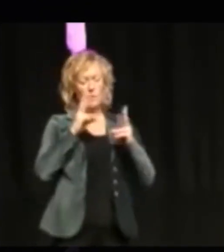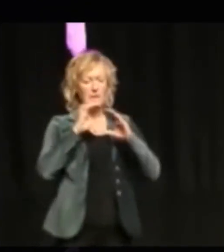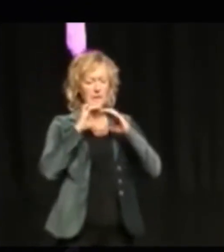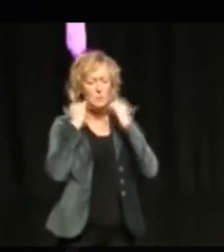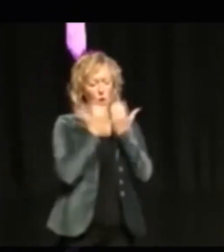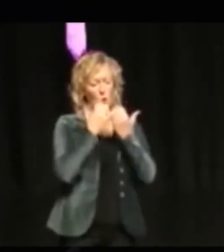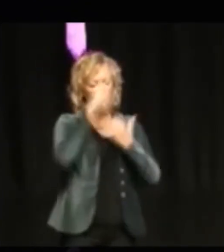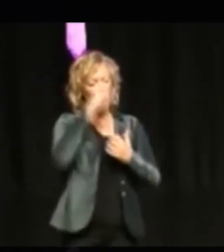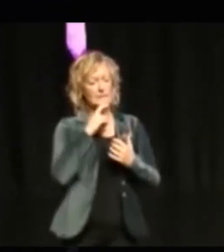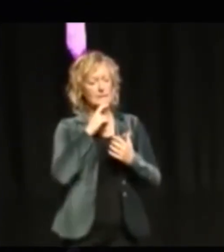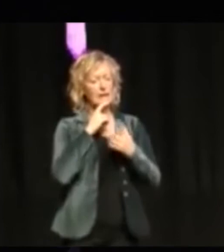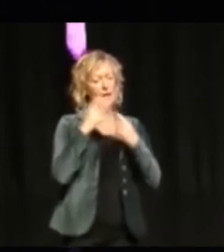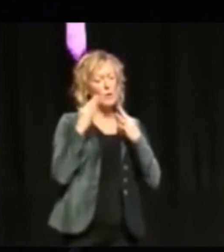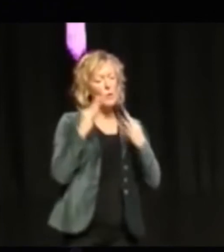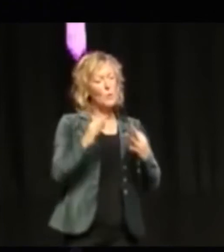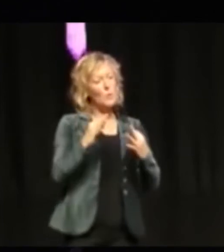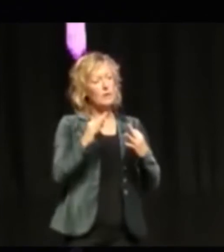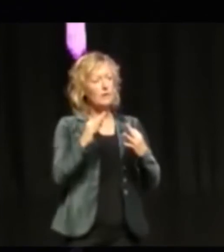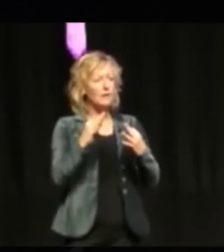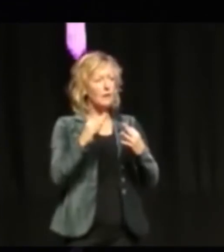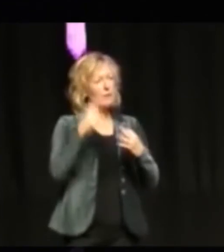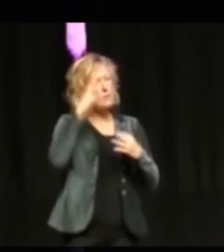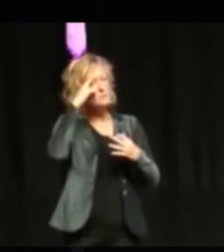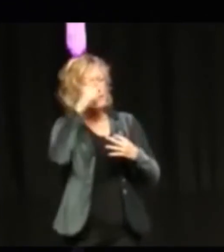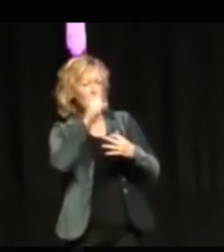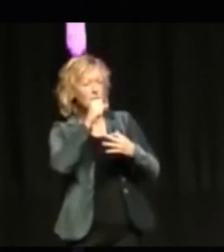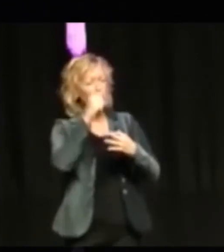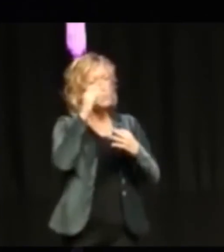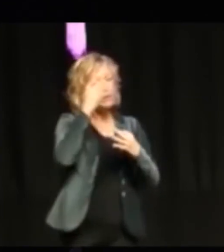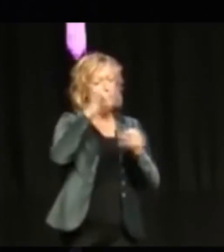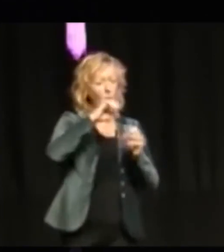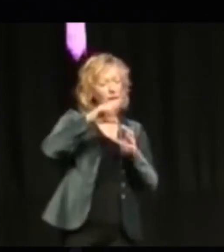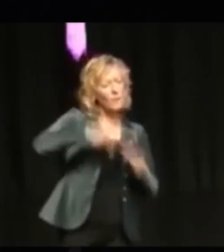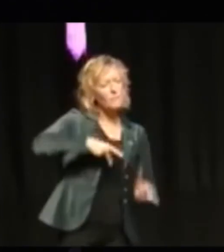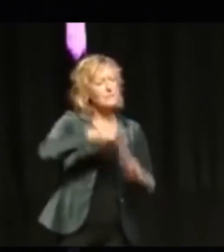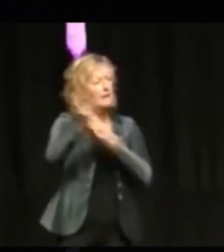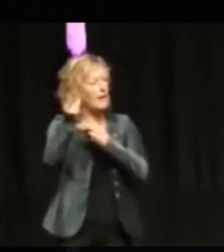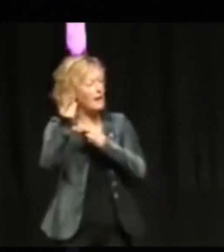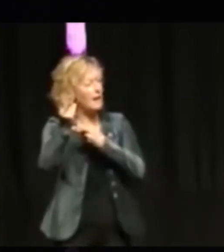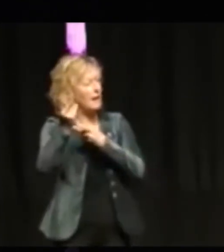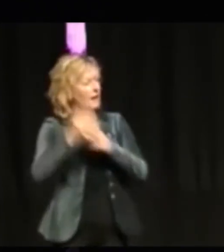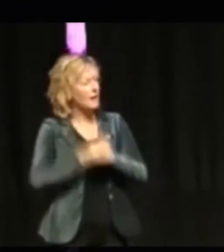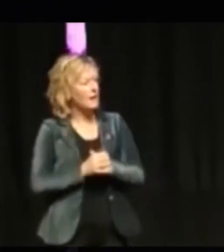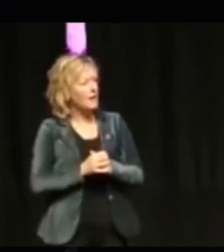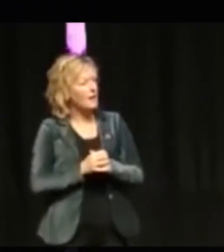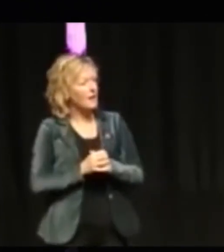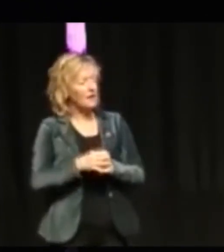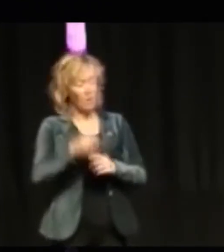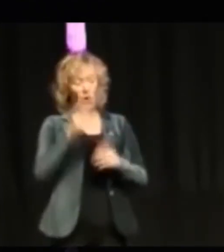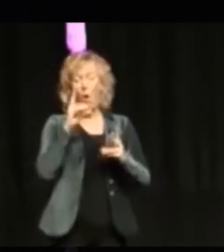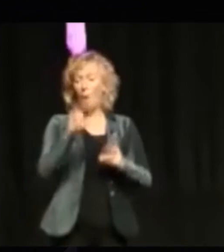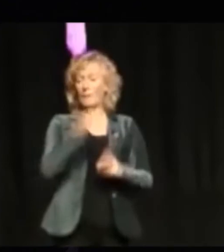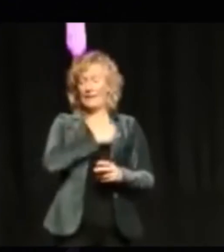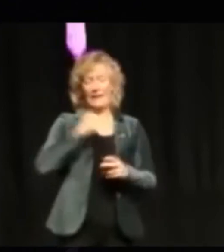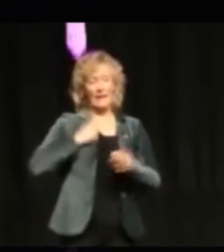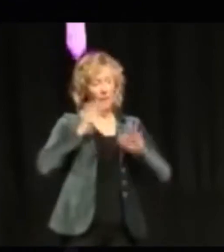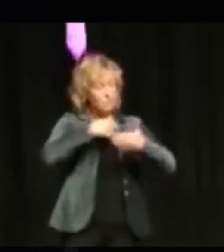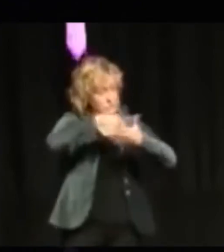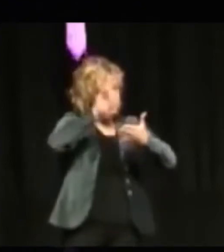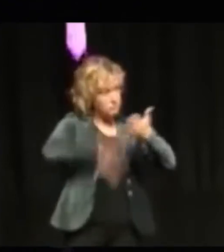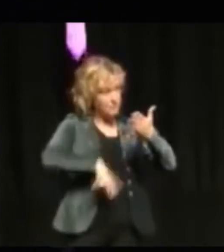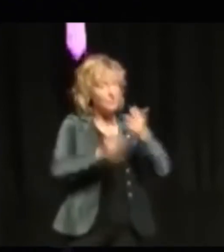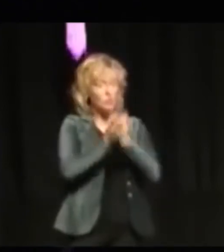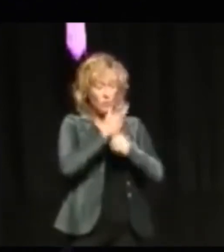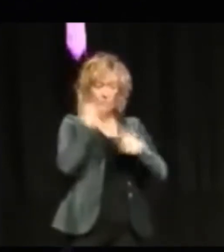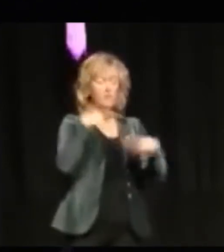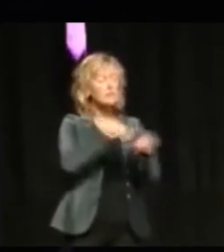that concept of universality. And we've also got legitimacy. The governments have ratified this stuff. The governments have agreed to